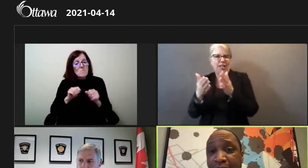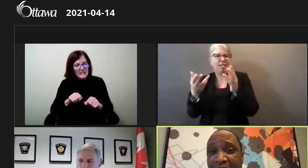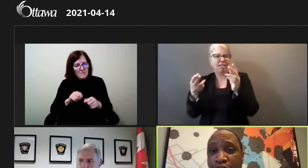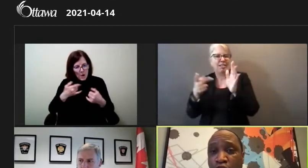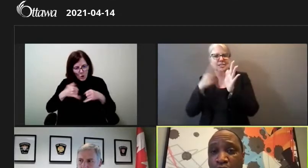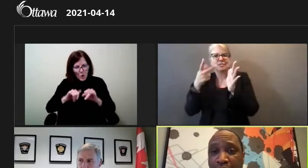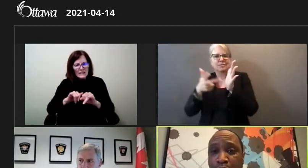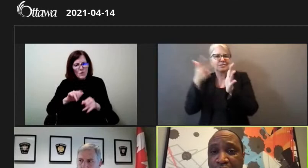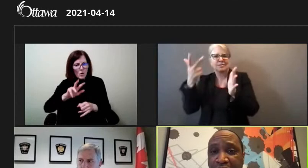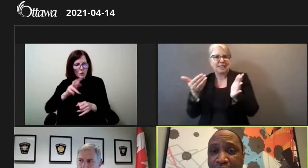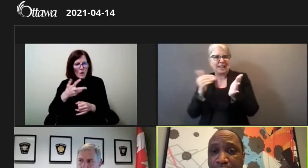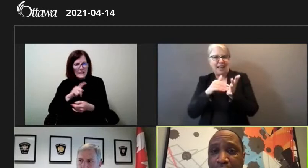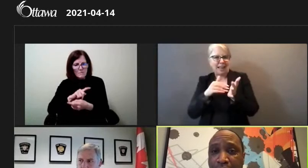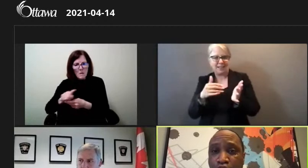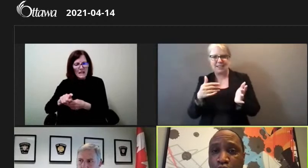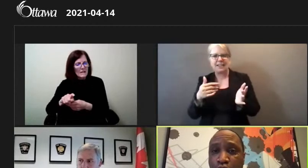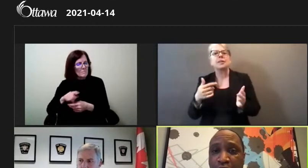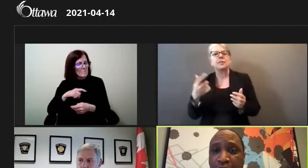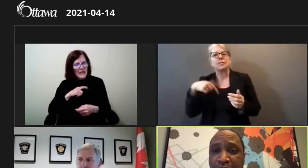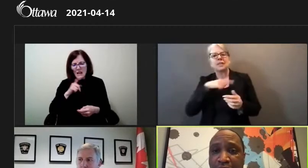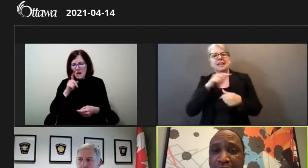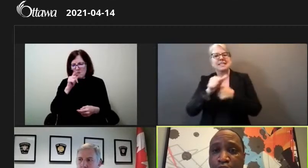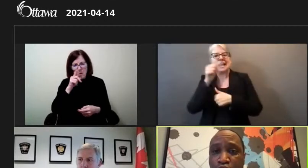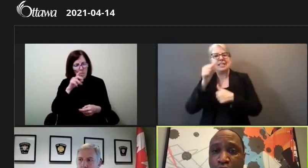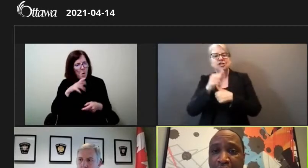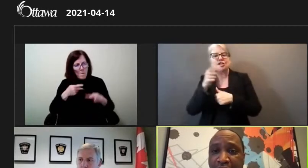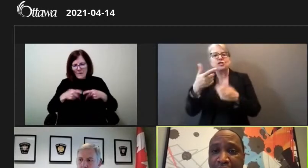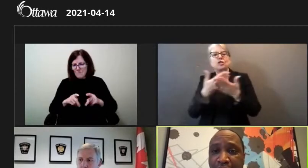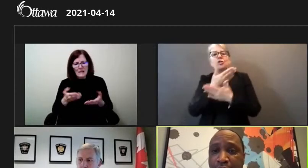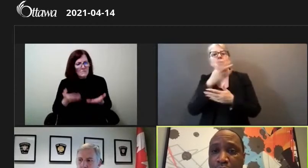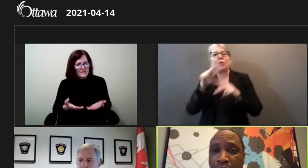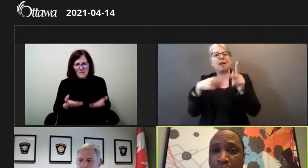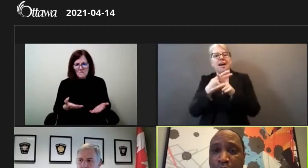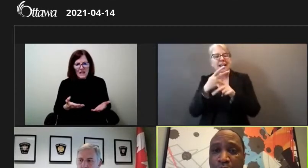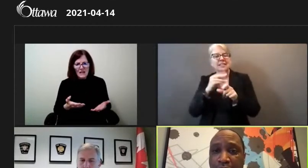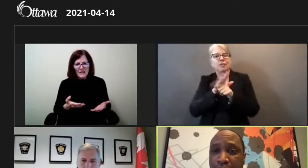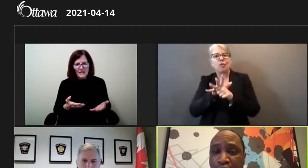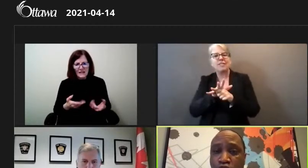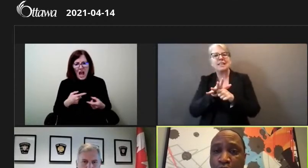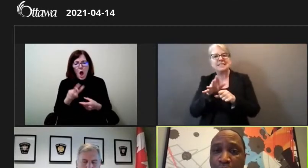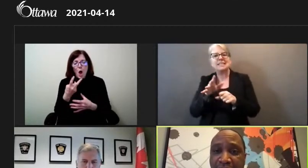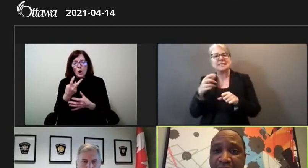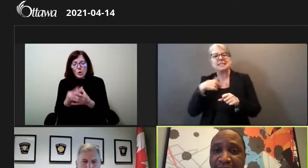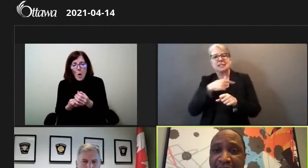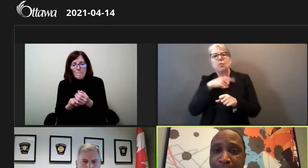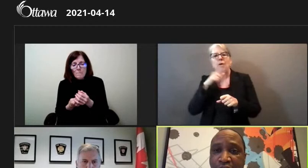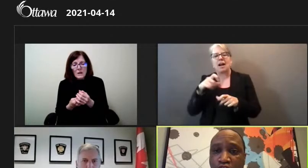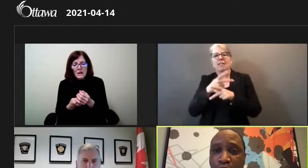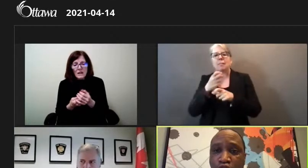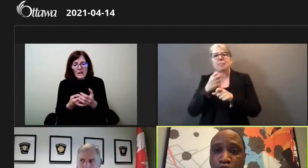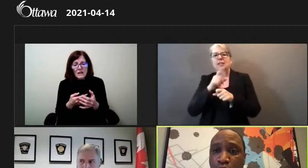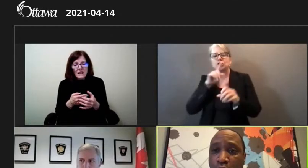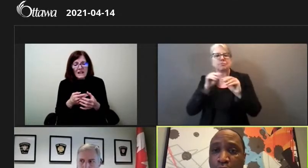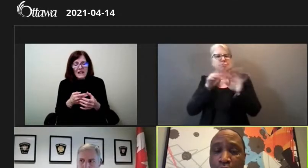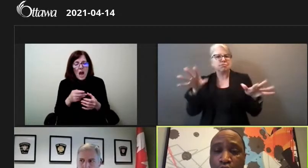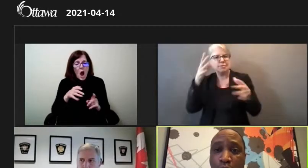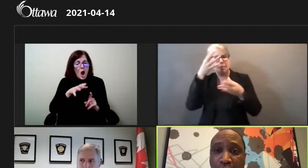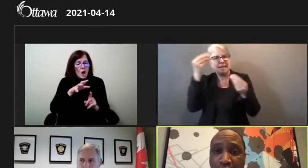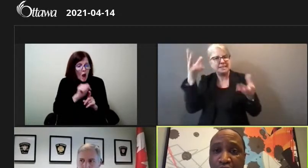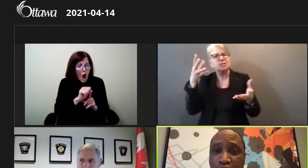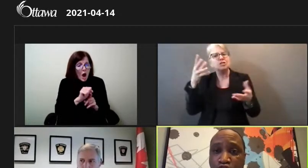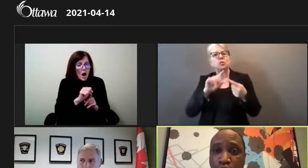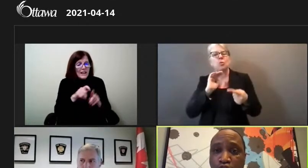with the danger that's presented by the new variants that are circulating, we will ensure that we get that message out